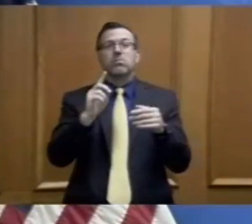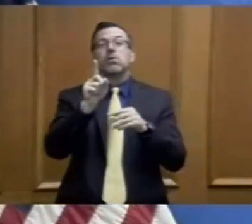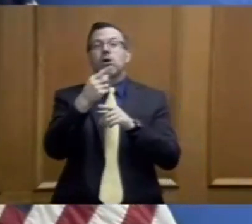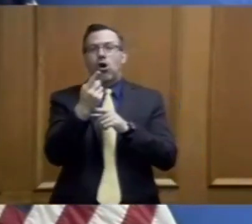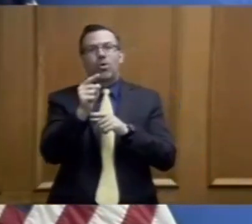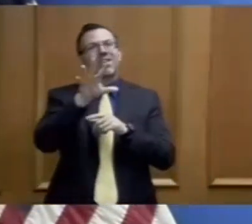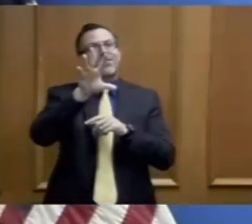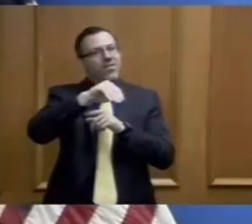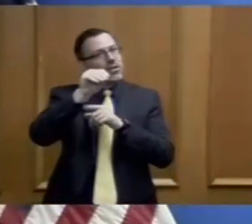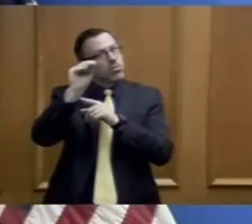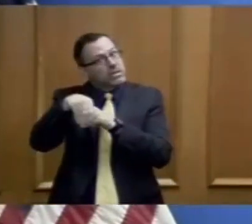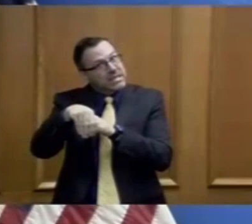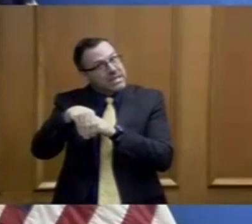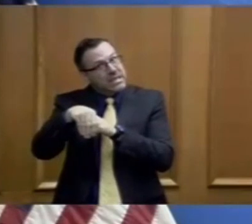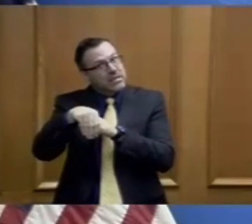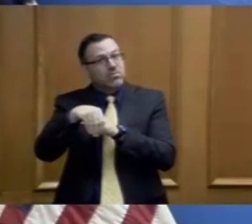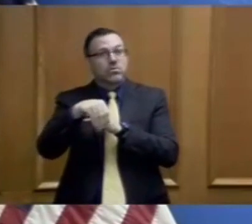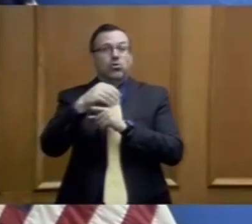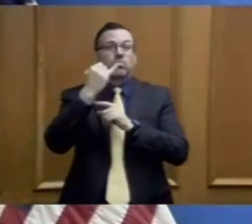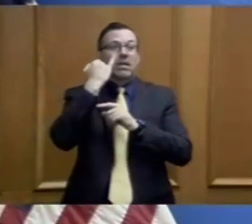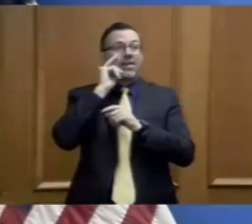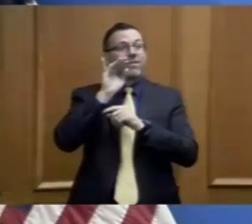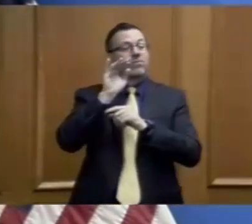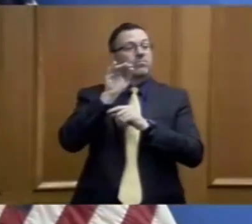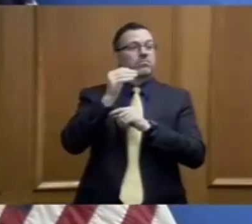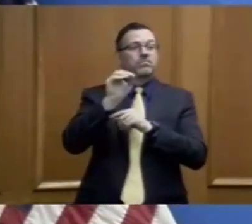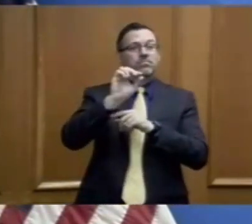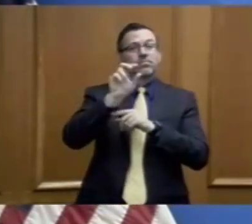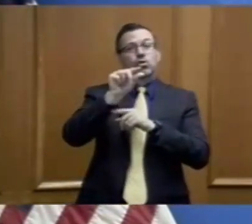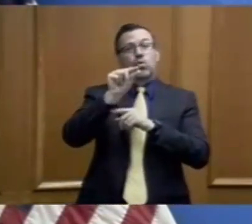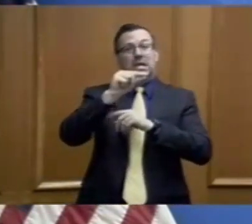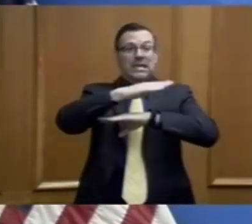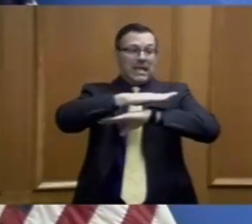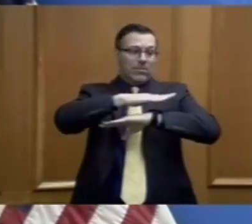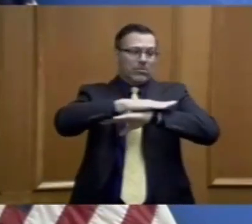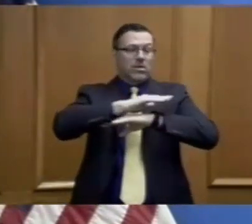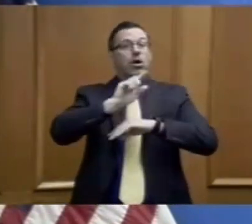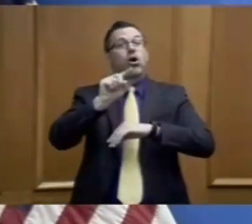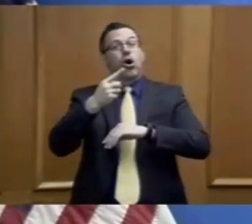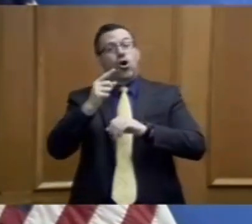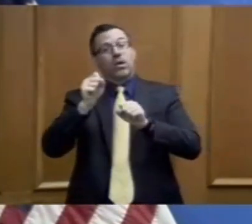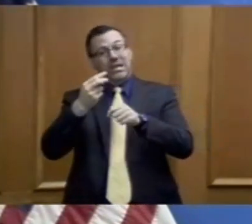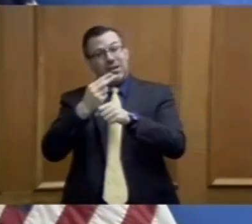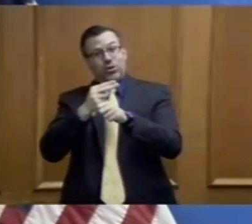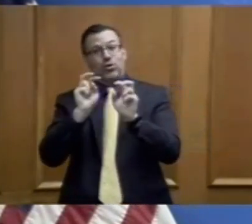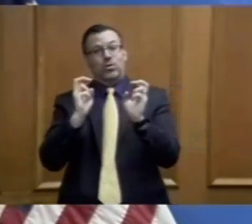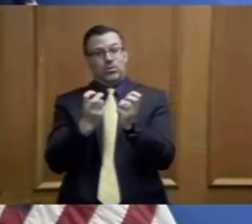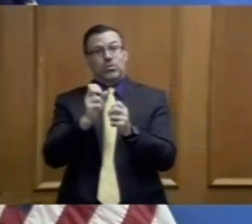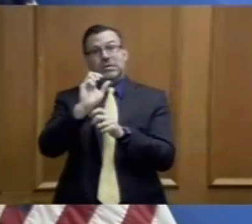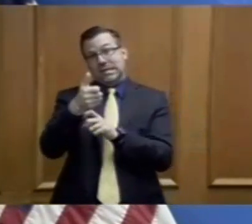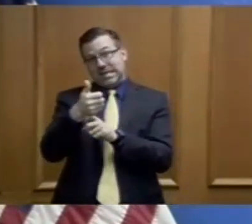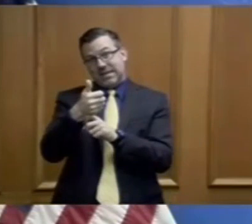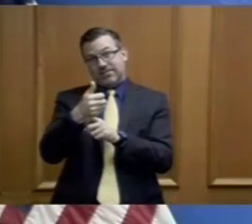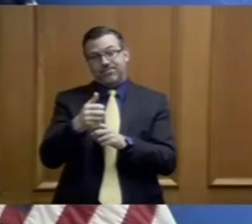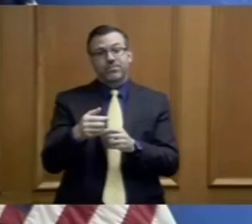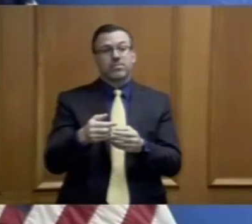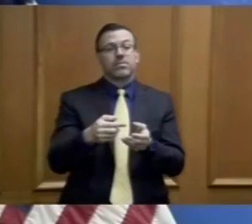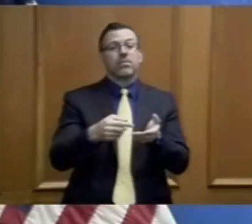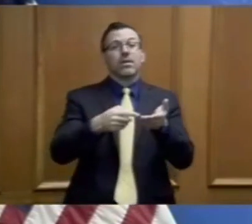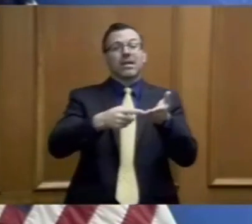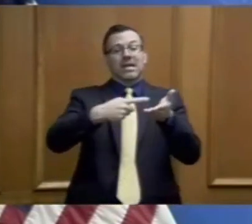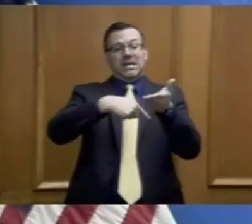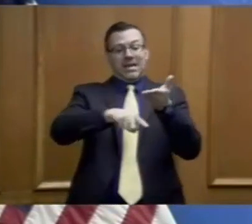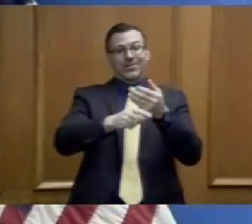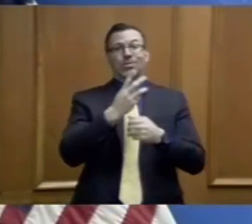capacity under the guidance we're sharing today. And on Wednesday, retail will have the ability to operate at